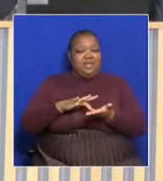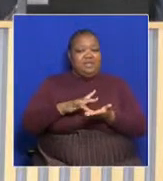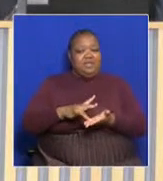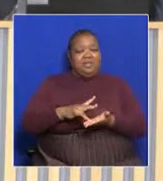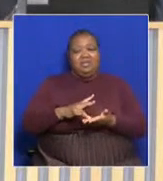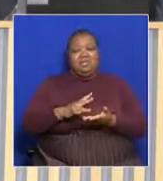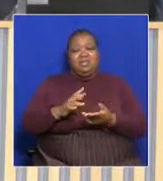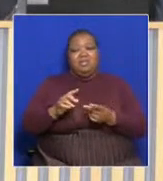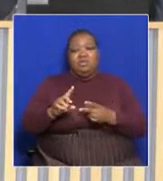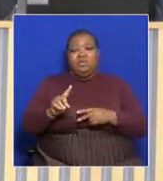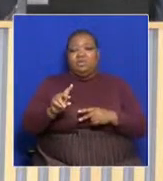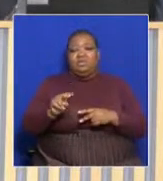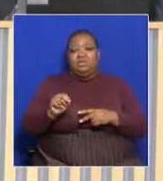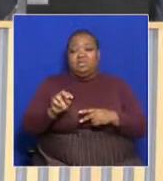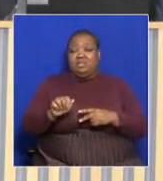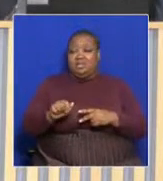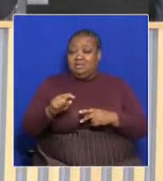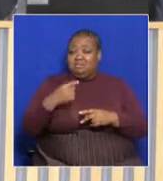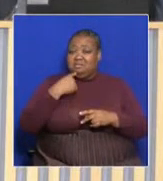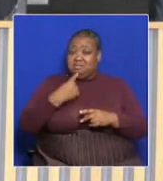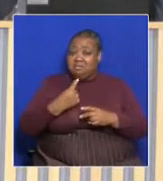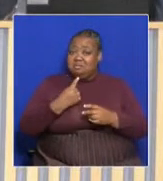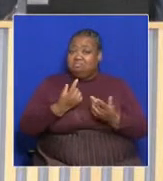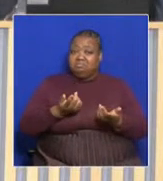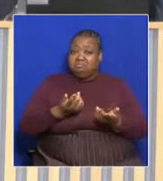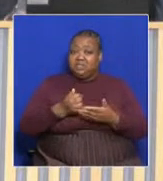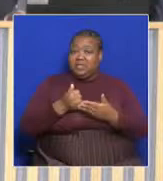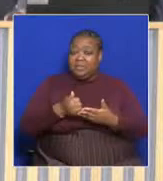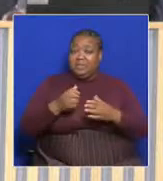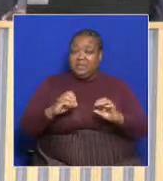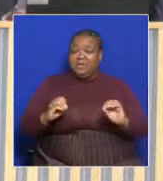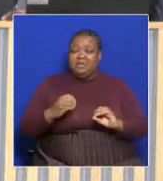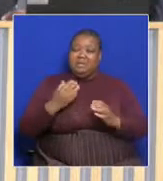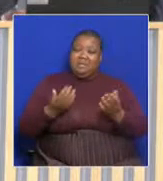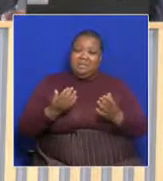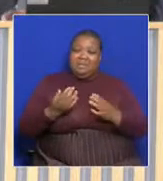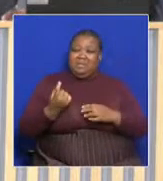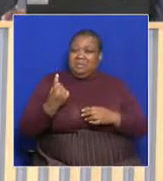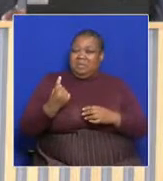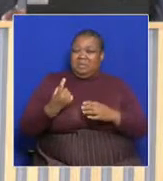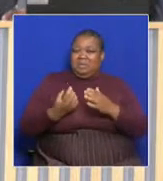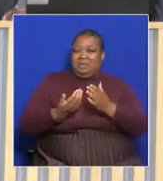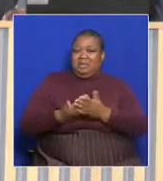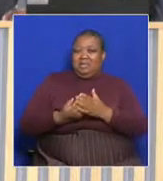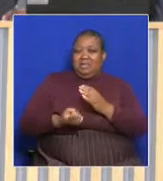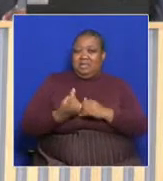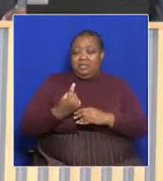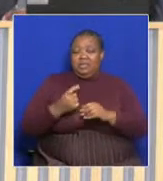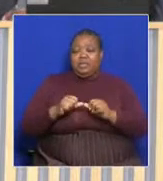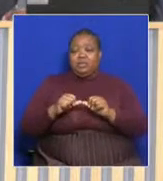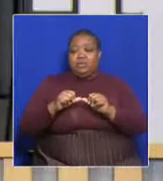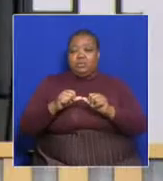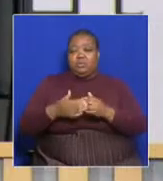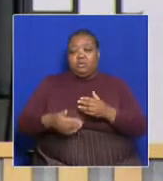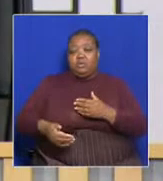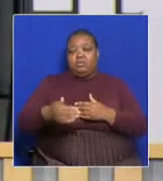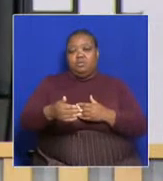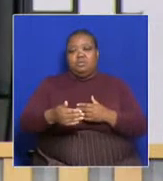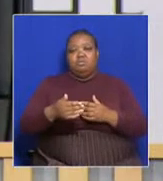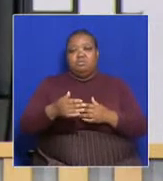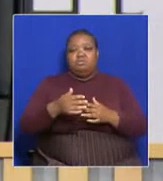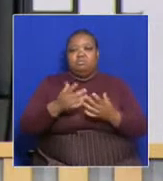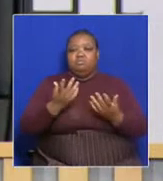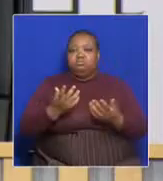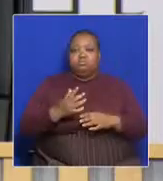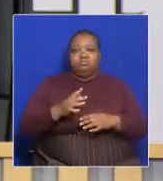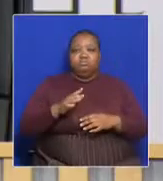in futility. There may be that one odd case that comes up. So I can say going forward, I won't neglect them in future,